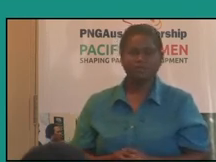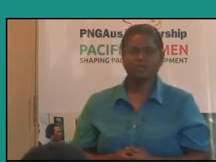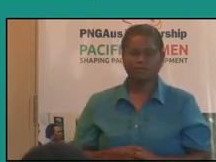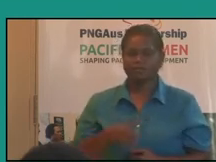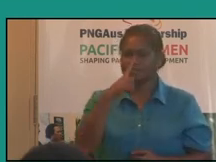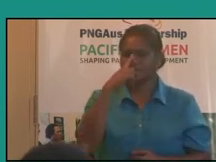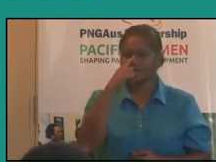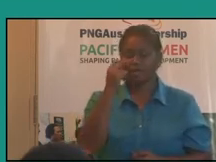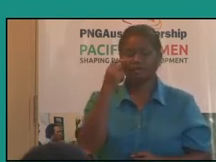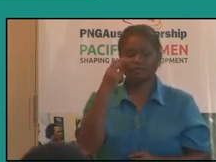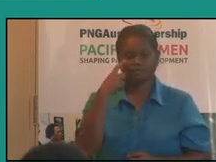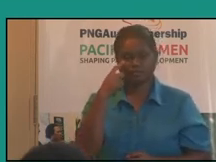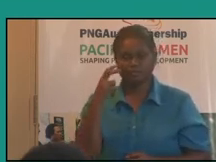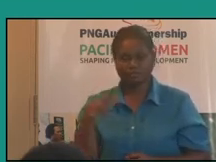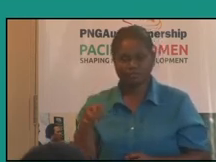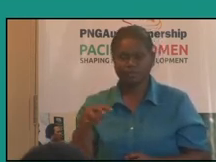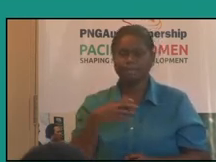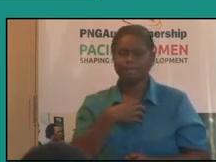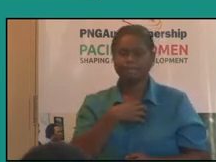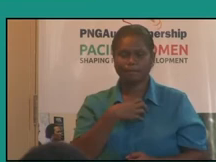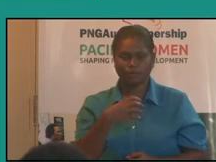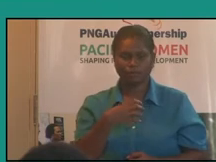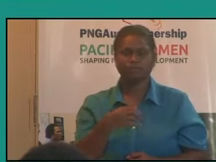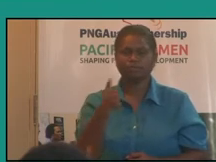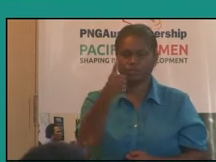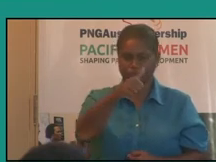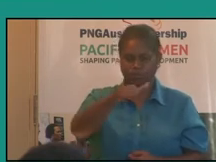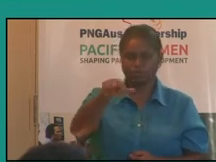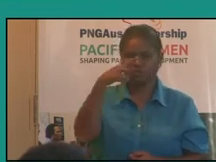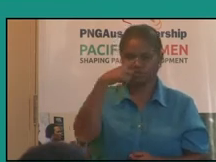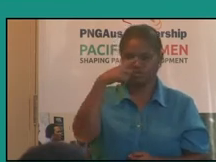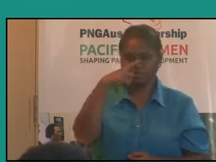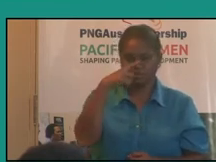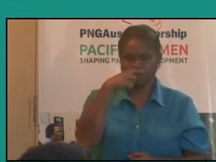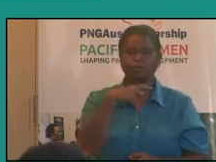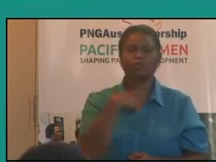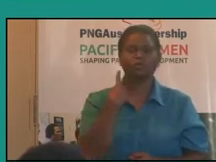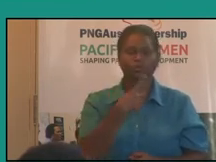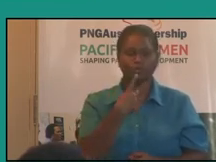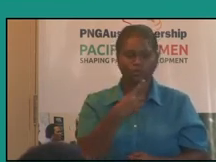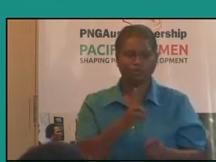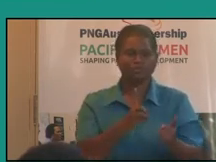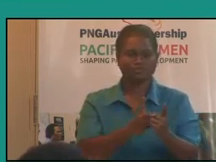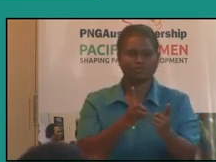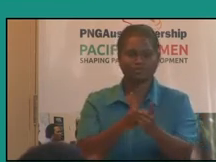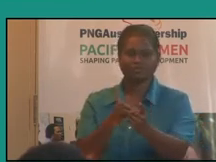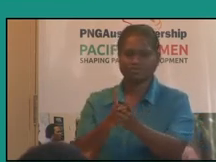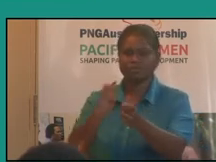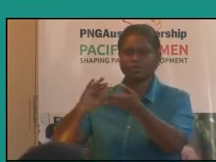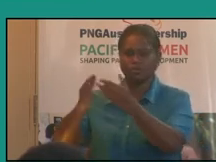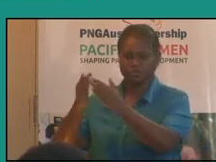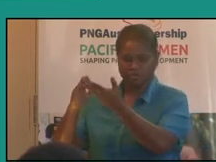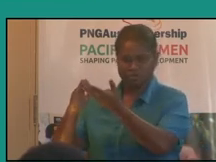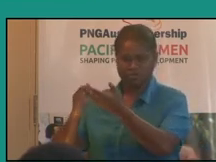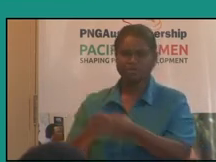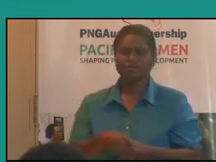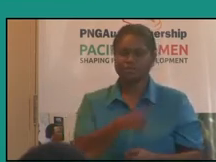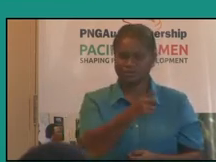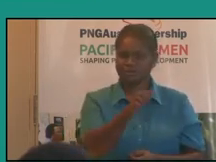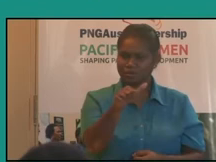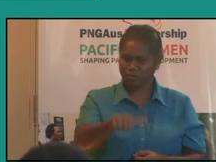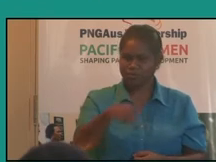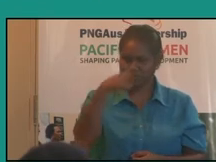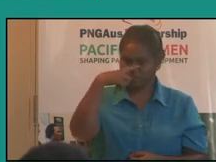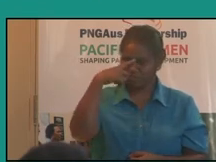research to find out how we can best utilize these key players that come around during election times. And they're all there. And I'm sure